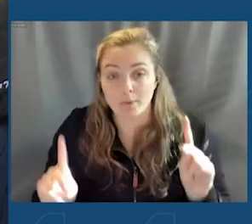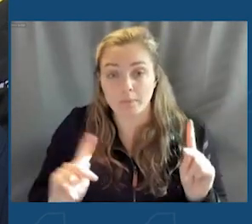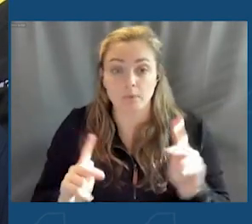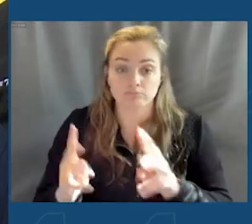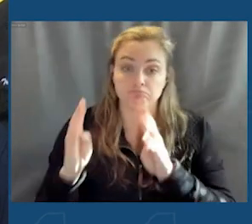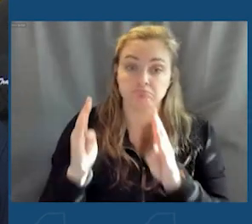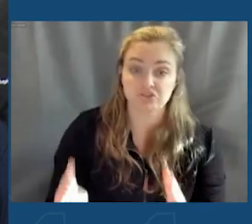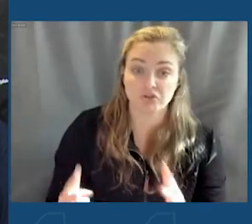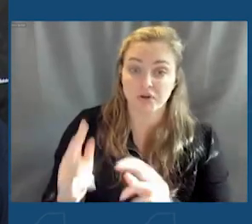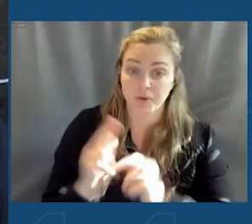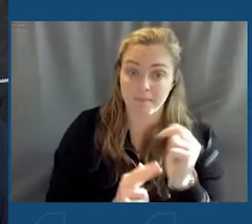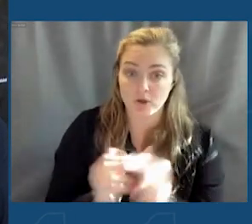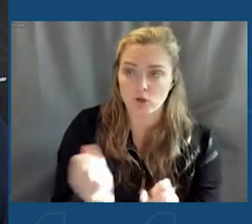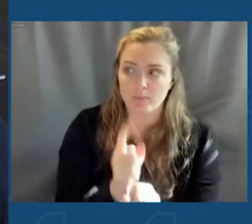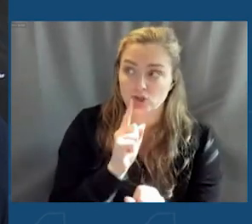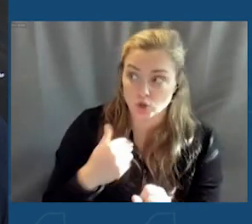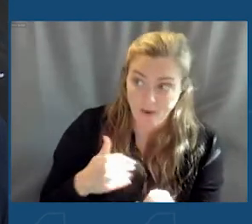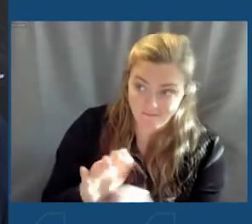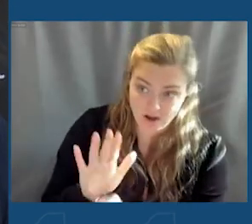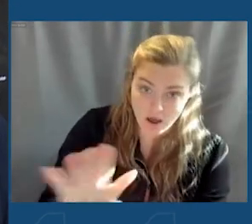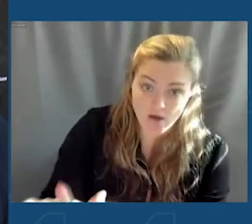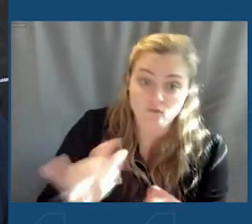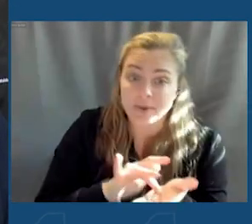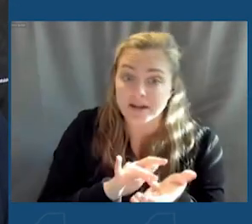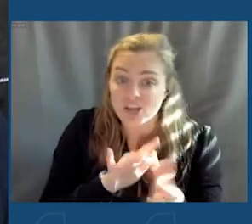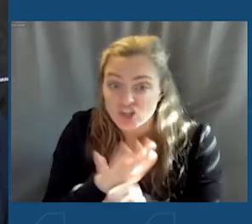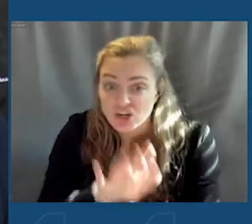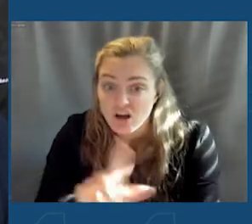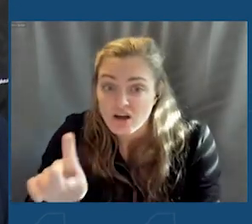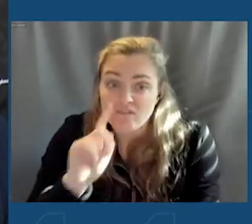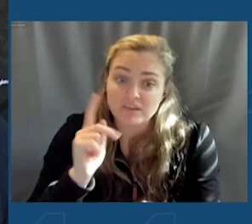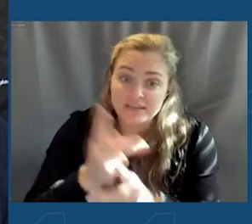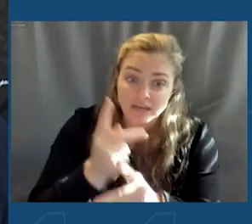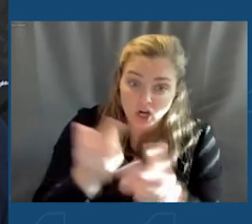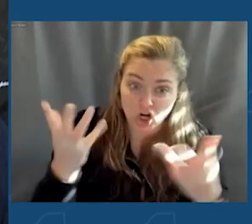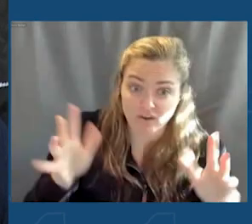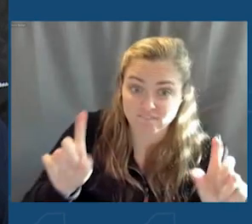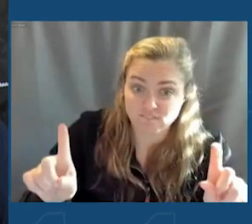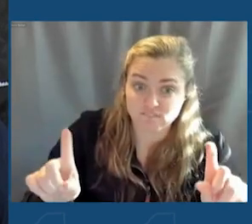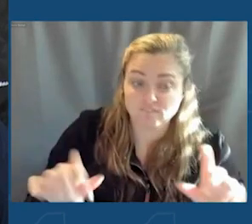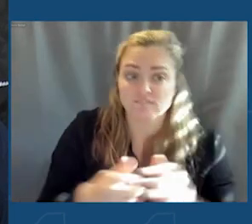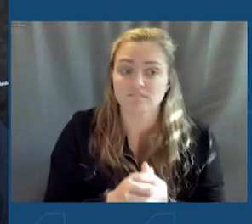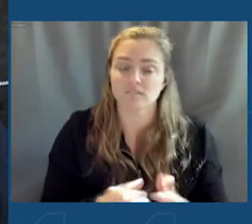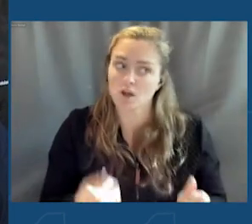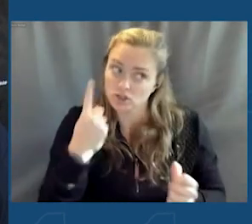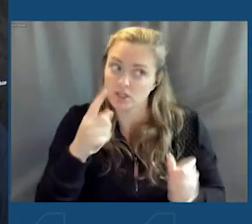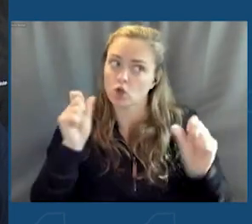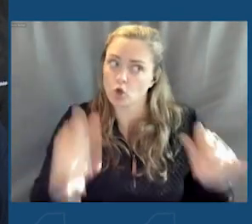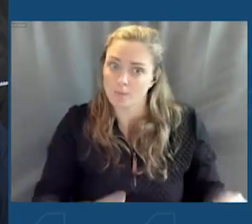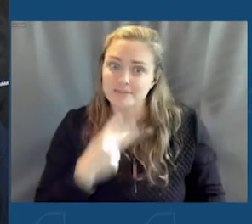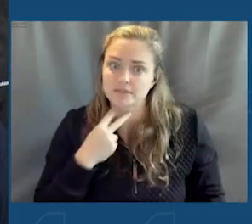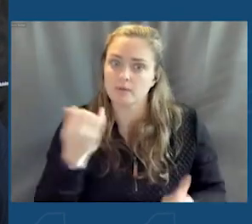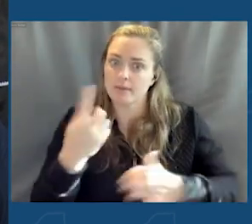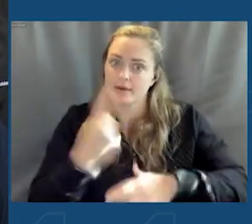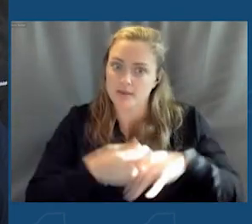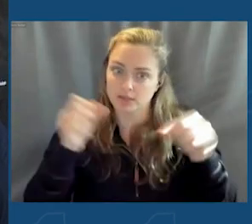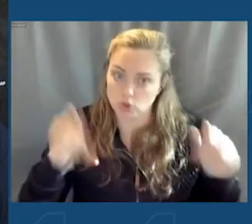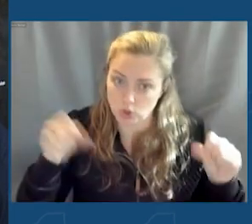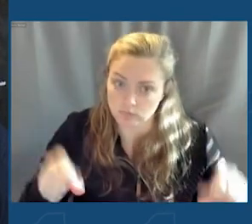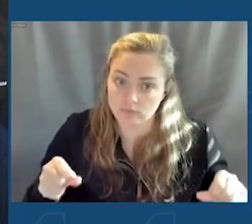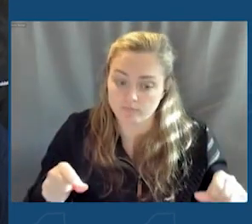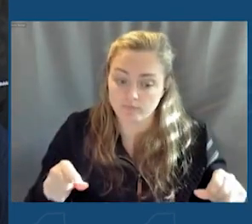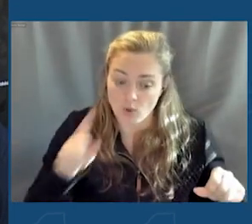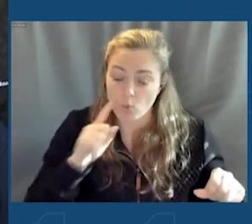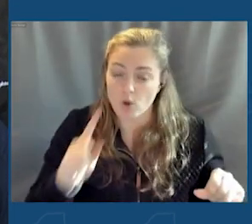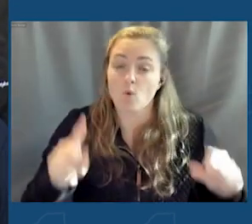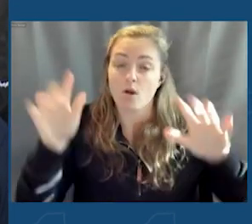sure that they have what they need. Do they have enough medicine on hand? Are they being taken care of? This could go on for a number of days. We anticipate the heavy snow is going to continue